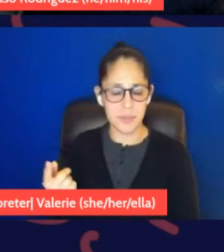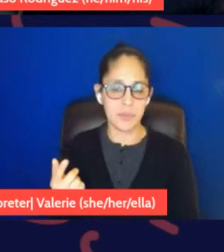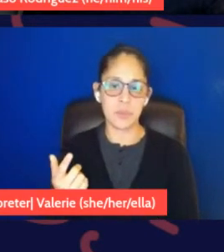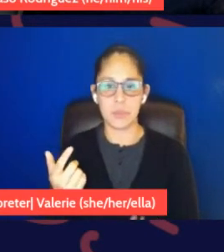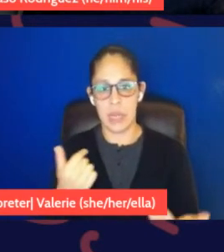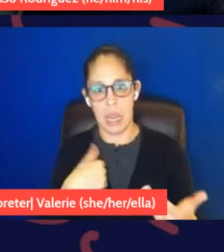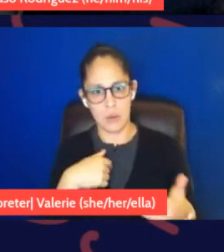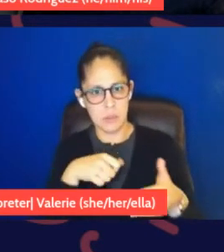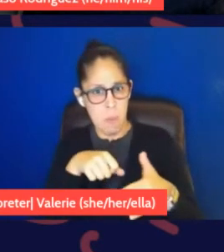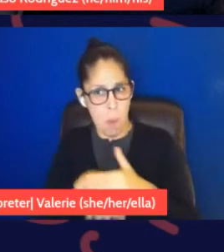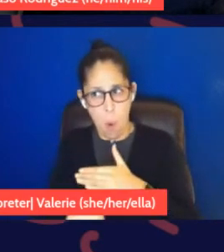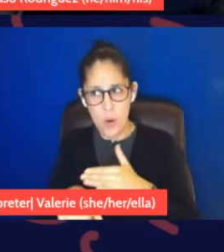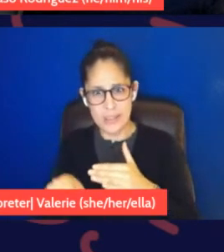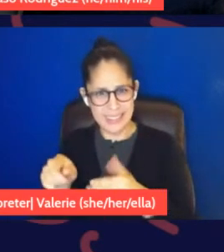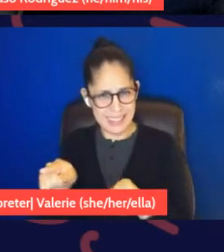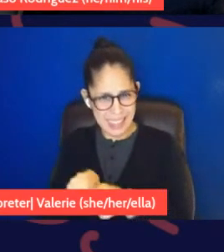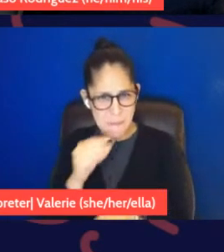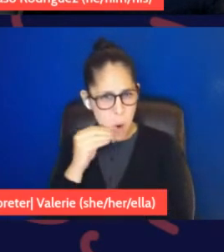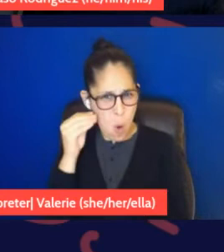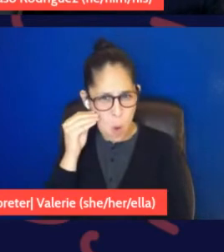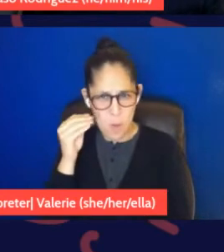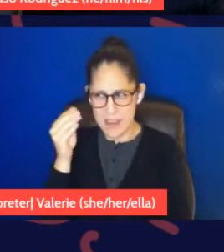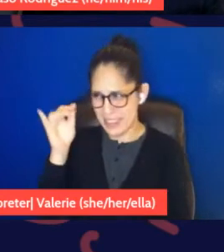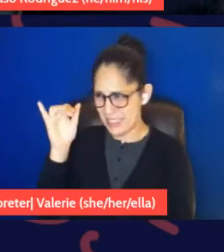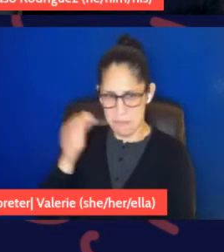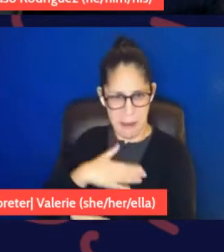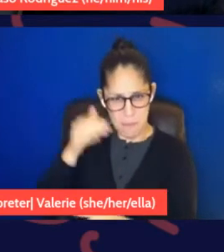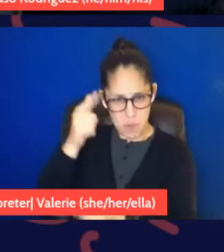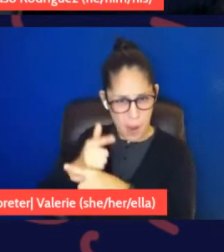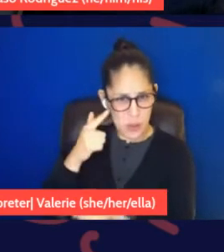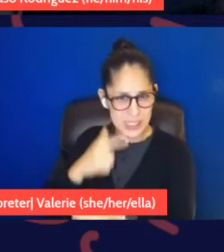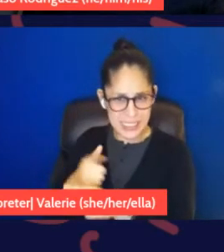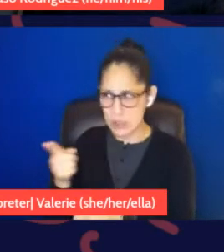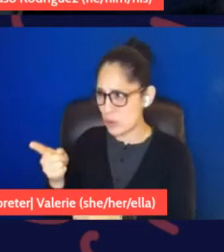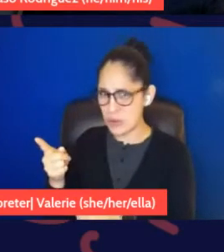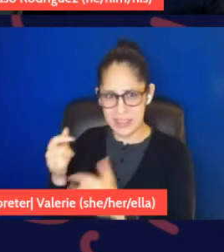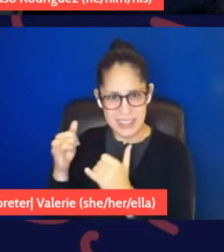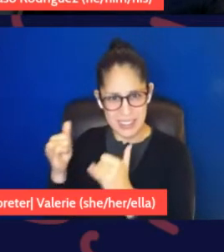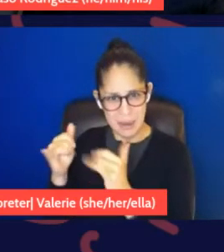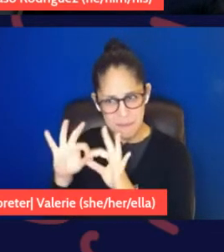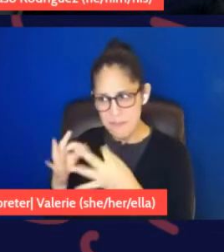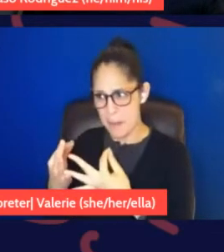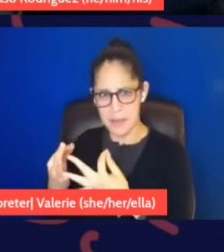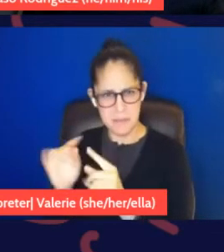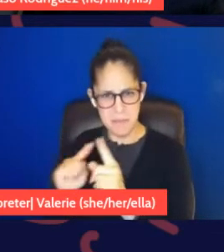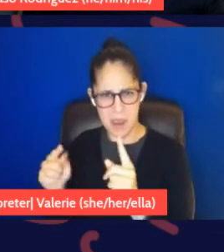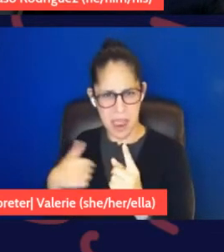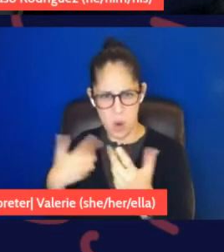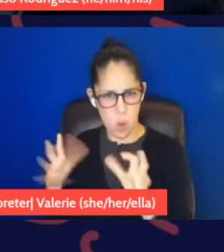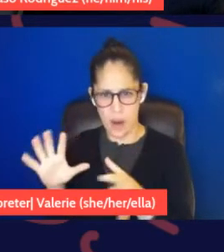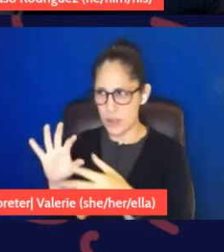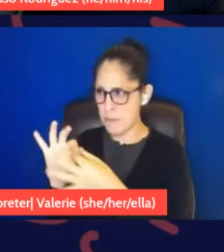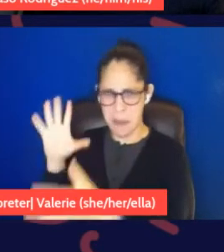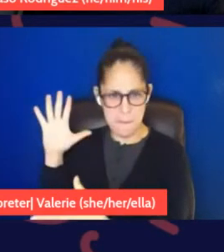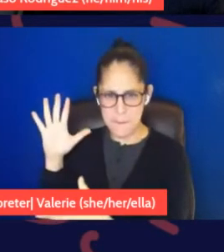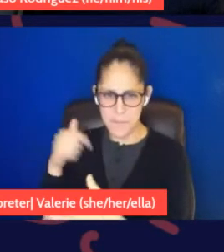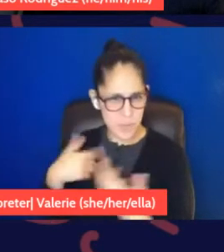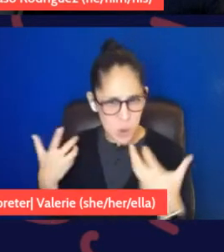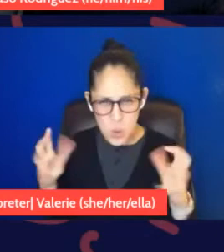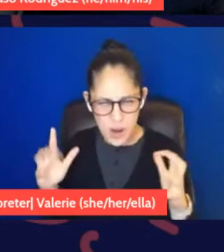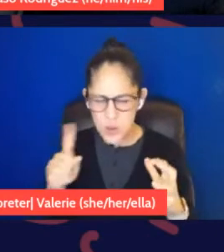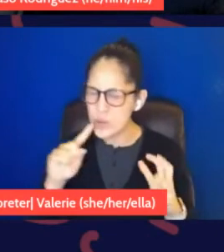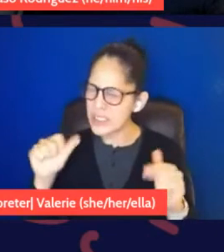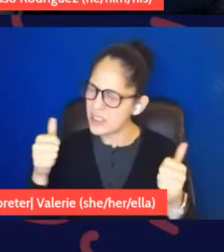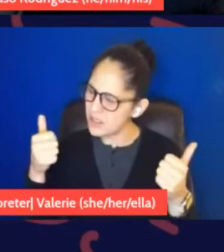I was born in the same home as these, as my brothers and sisters, and I don't want to lose that. It's a really